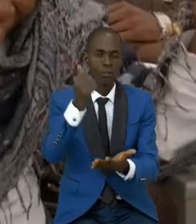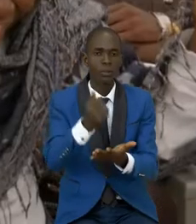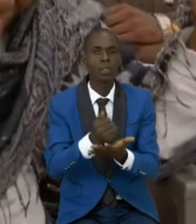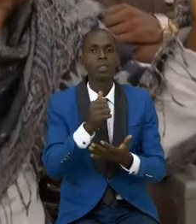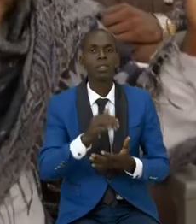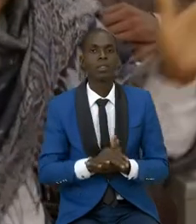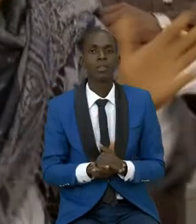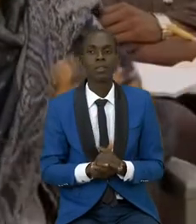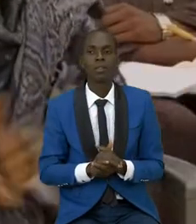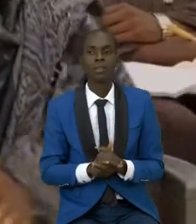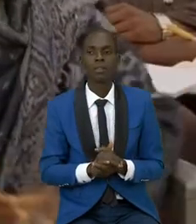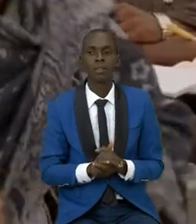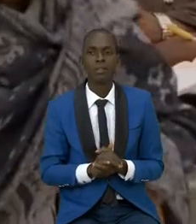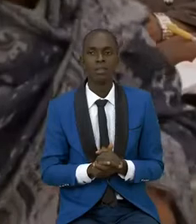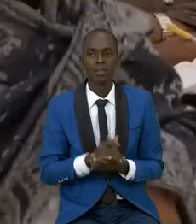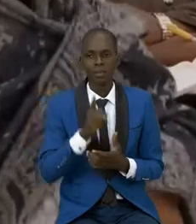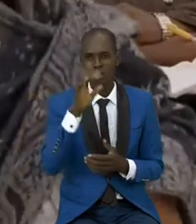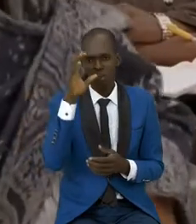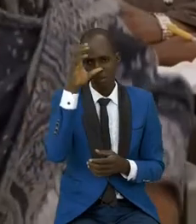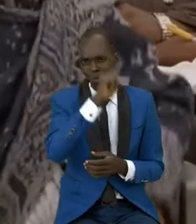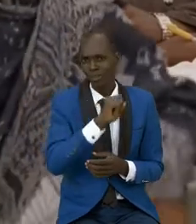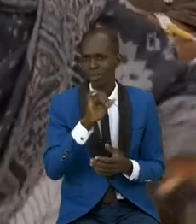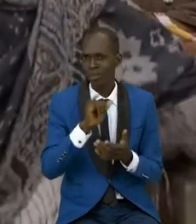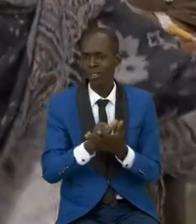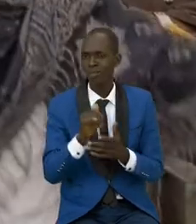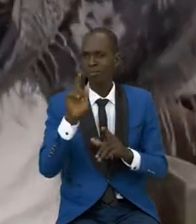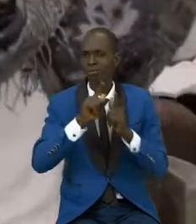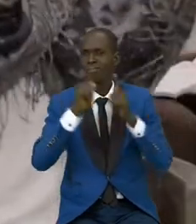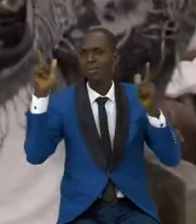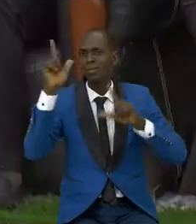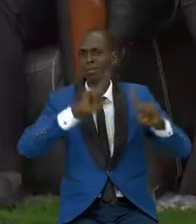Amen. You miss your good amen there.